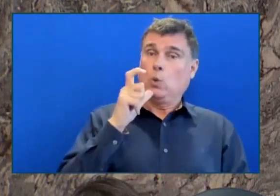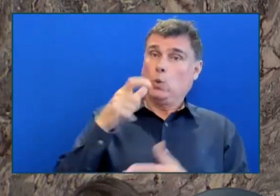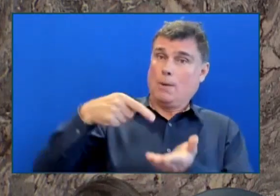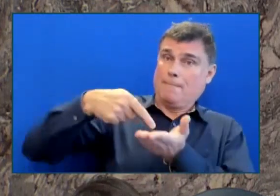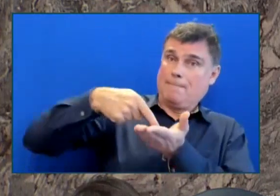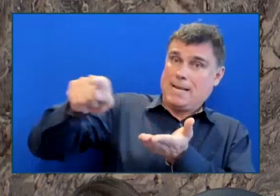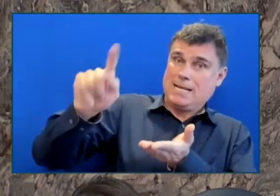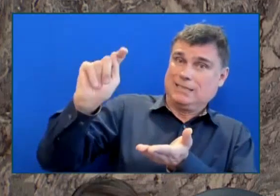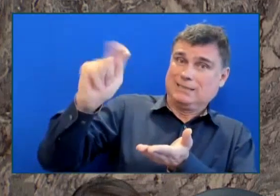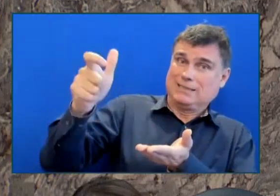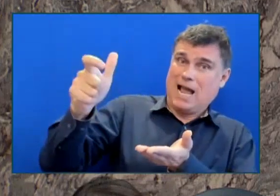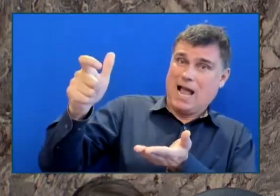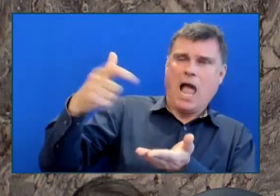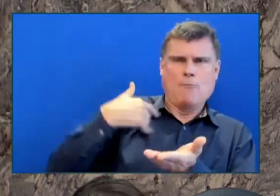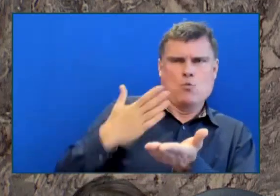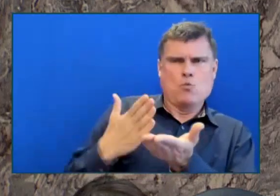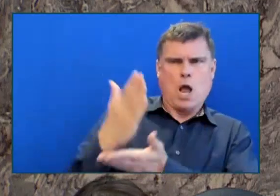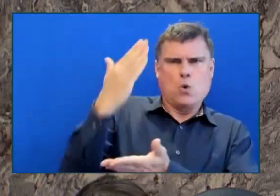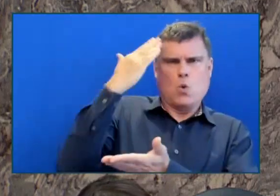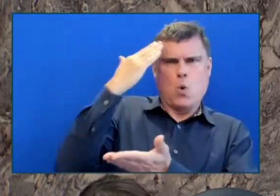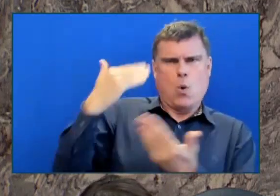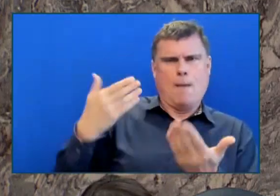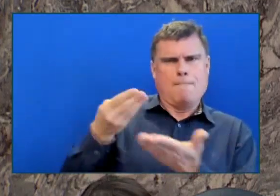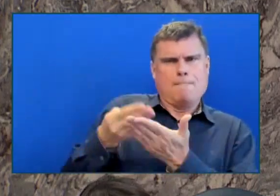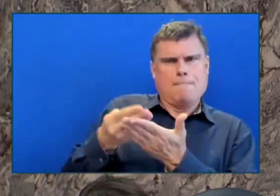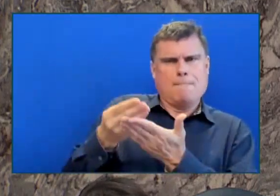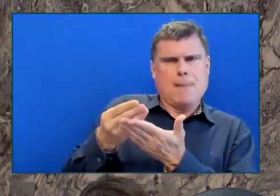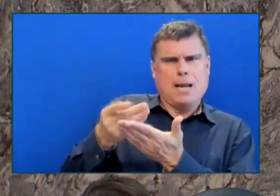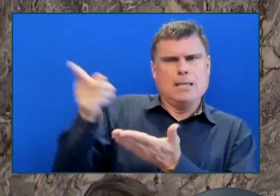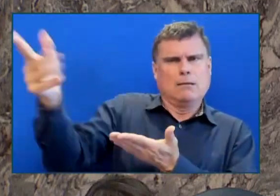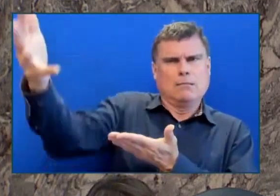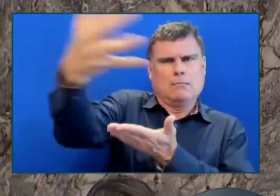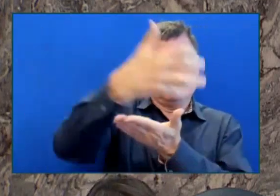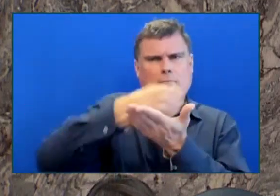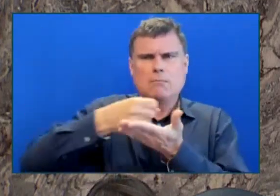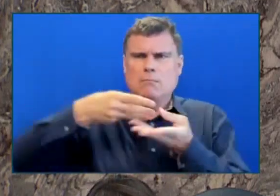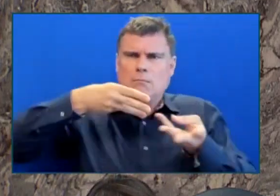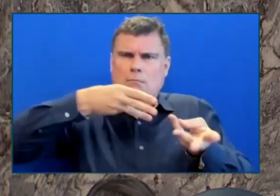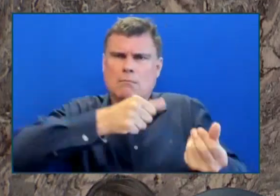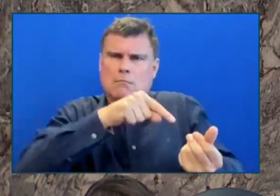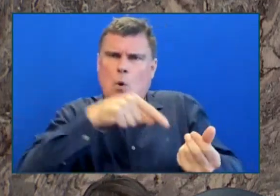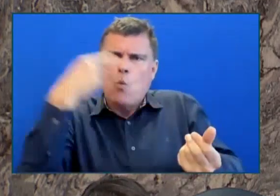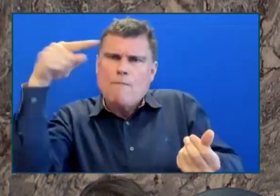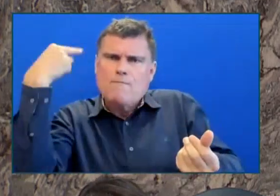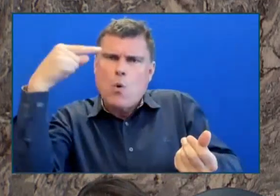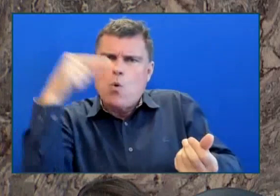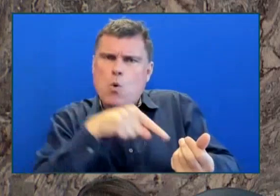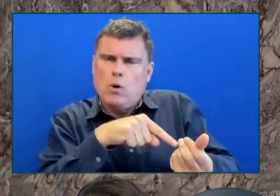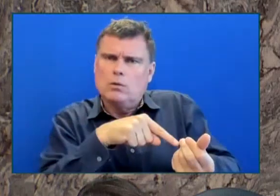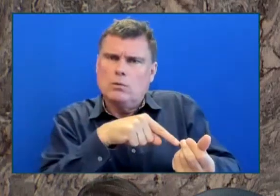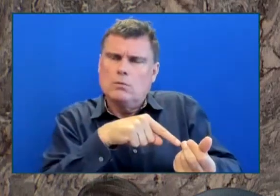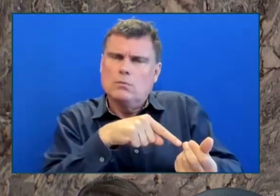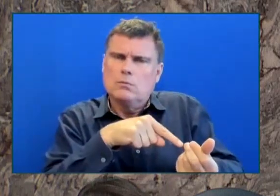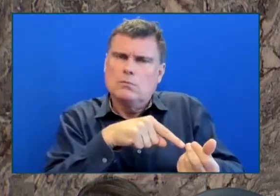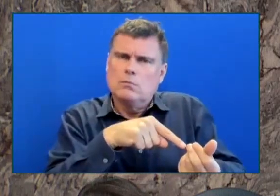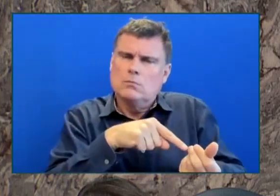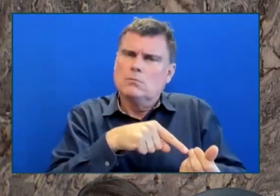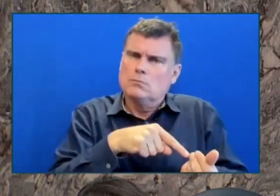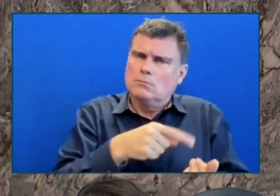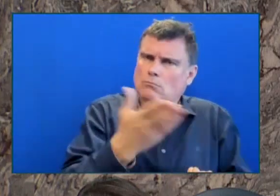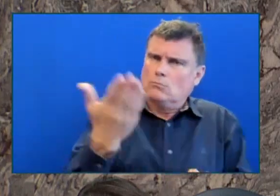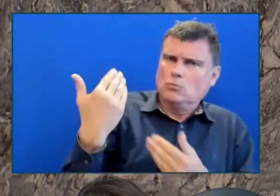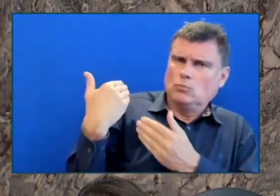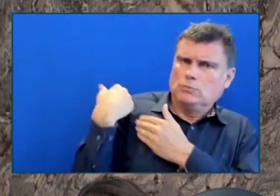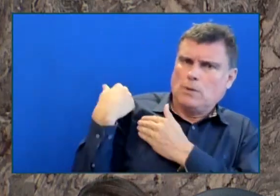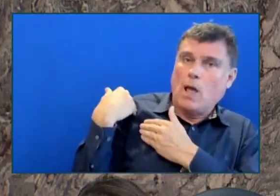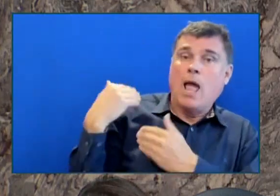this legislature. We have a duty to uphold that. Since relocating that primary residence to